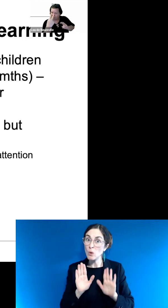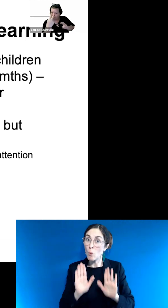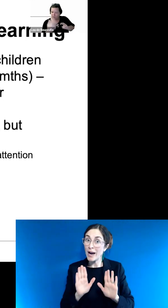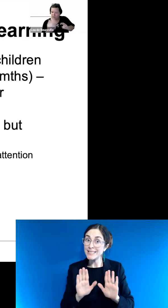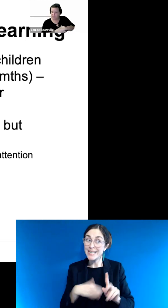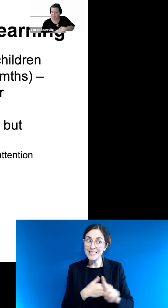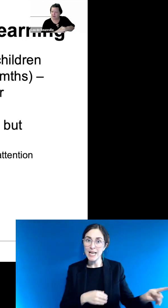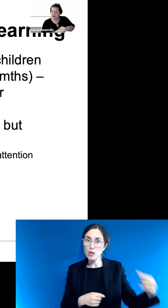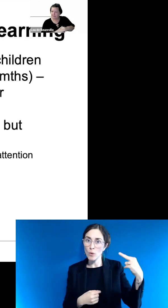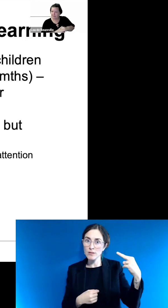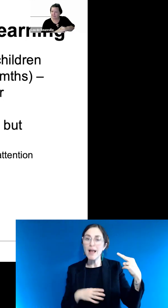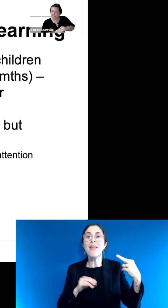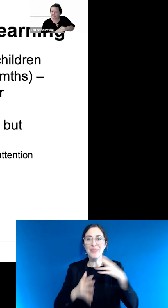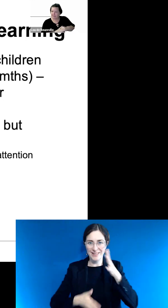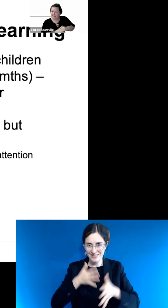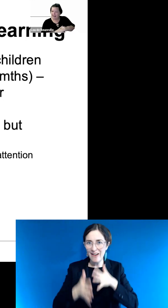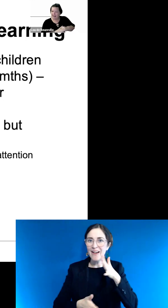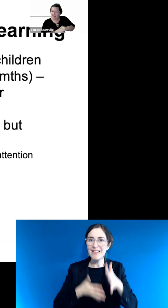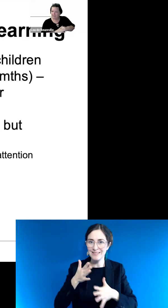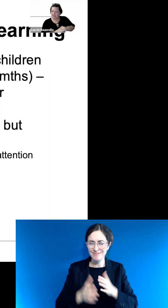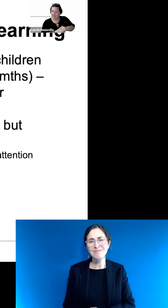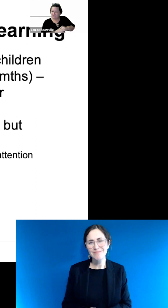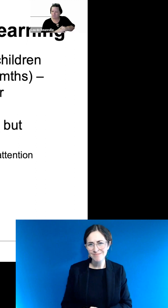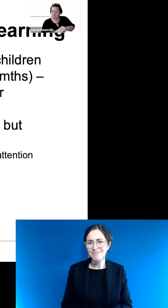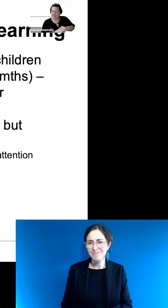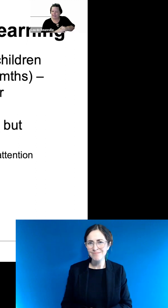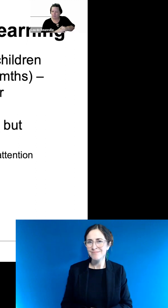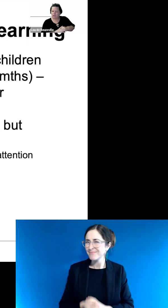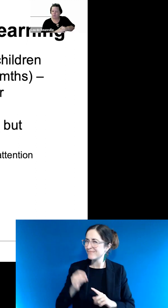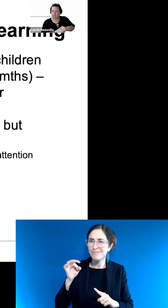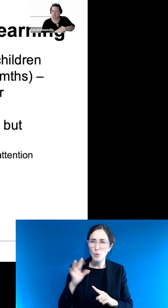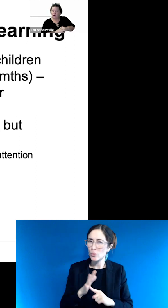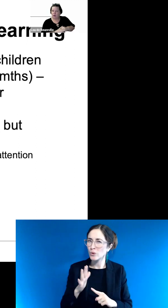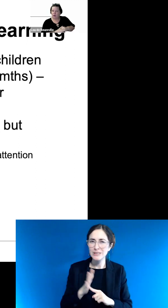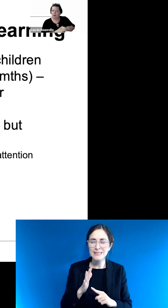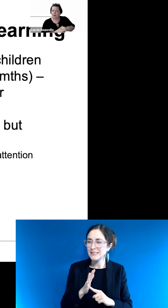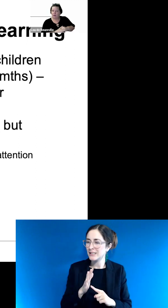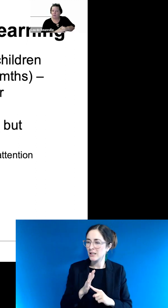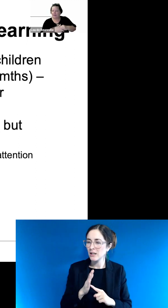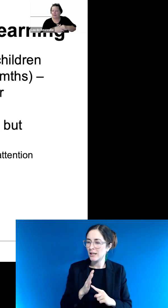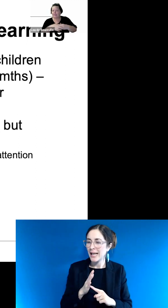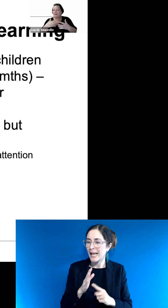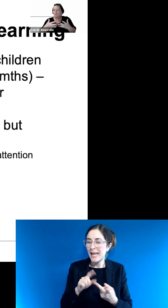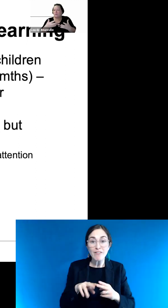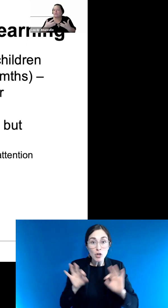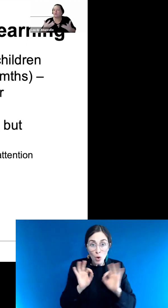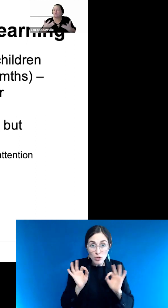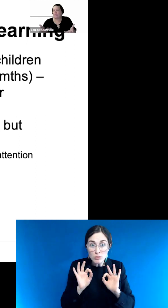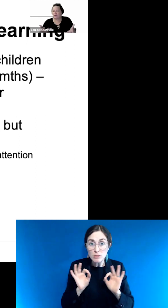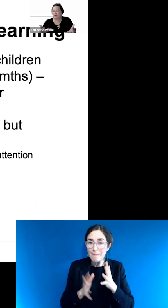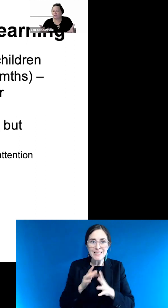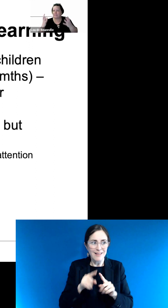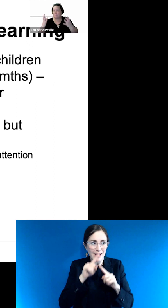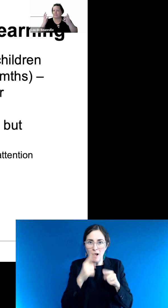he's looking before she signs. It's really crucial, or kids aren't going to actually